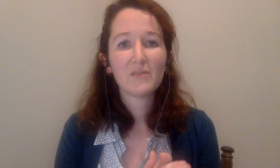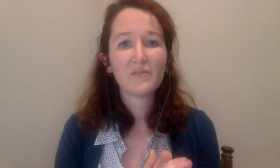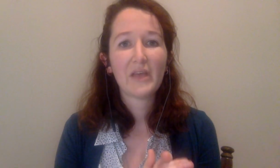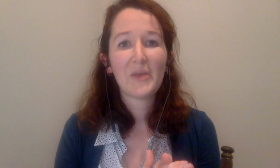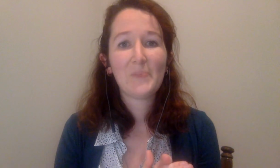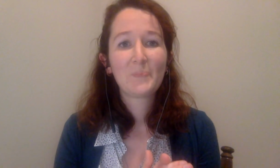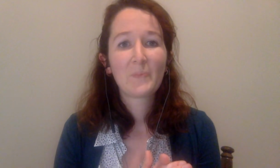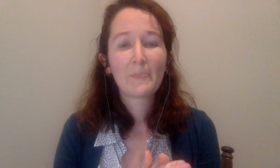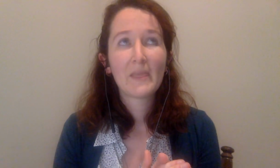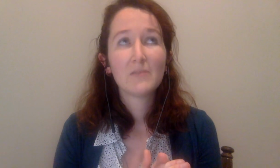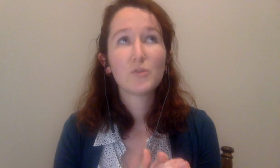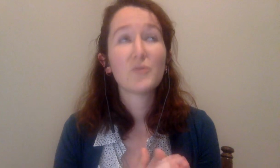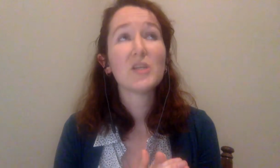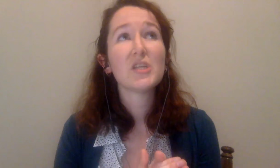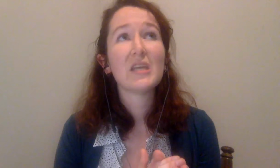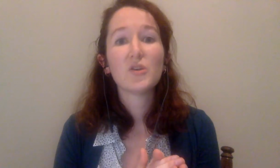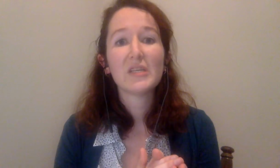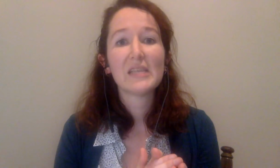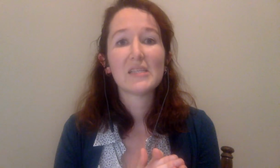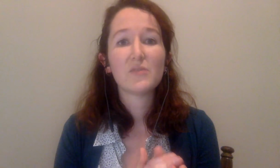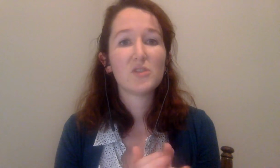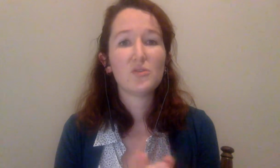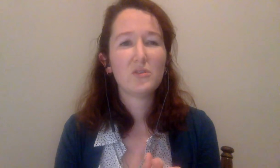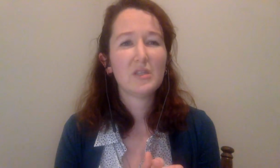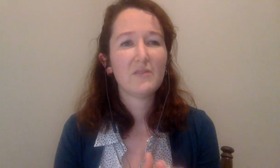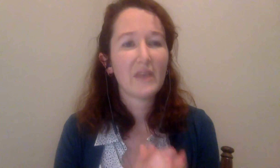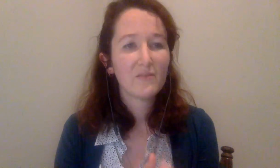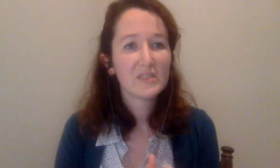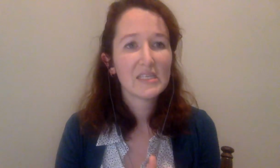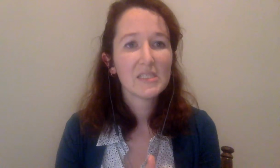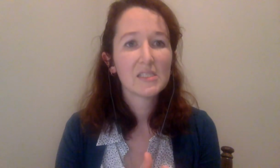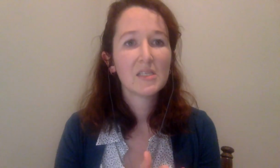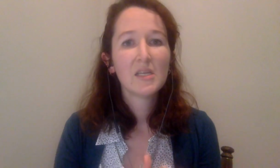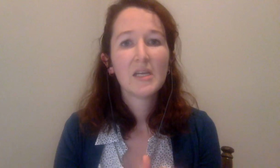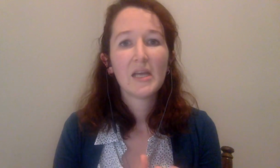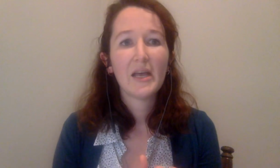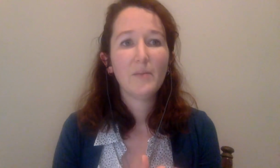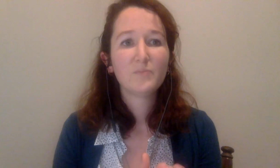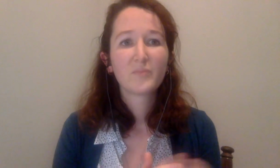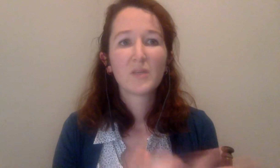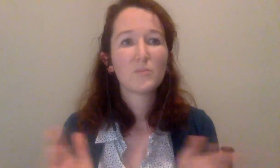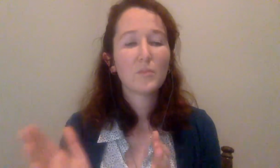sort of duration increase as a result of emphasis